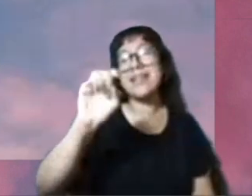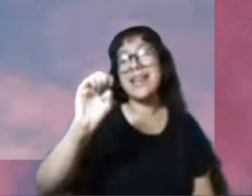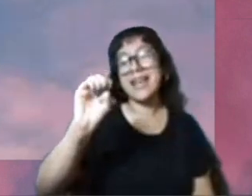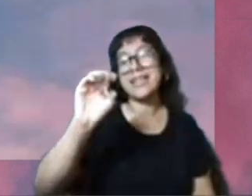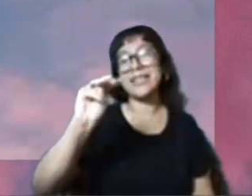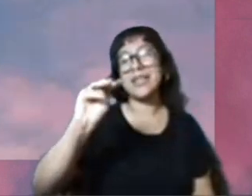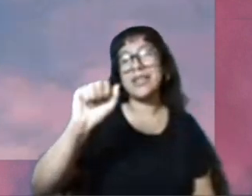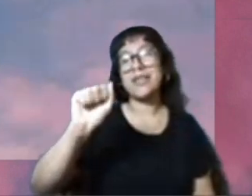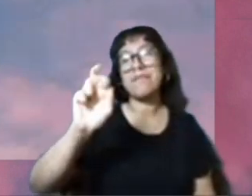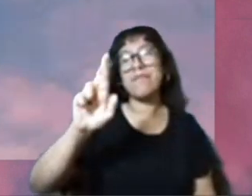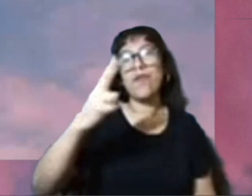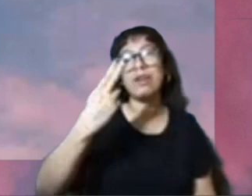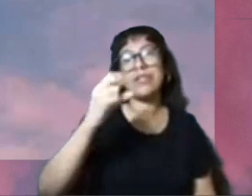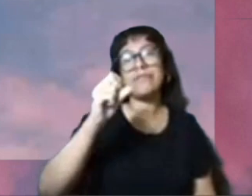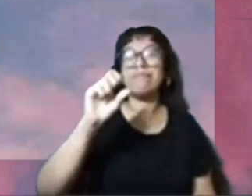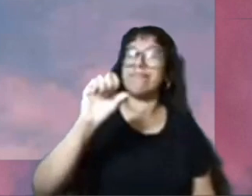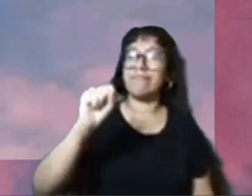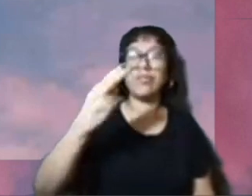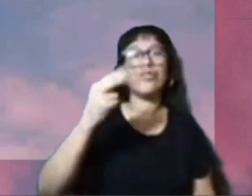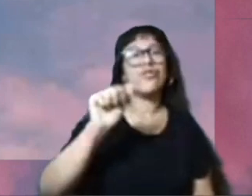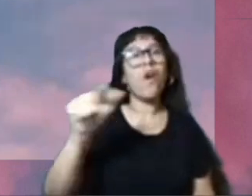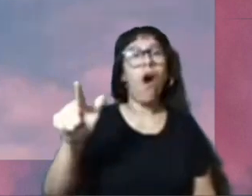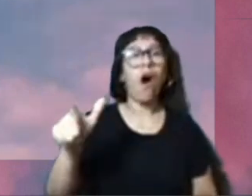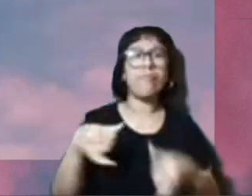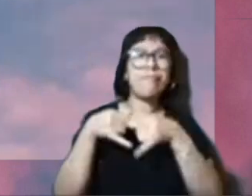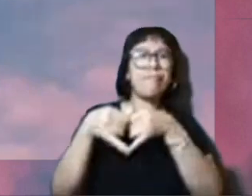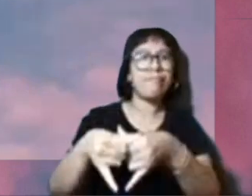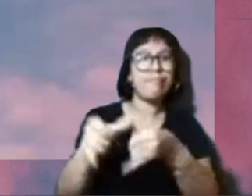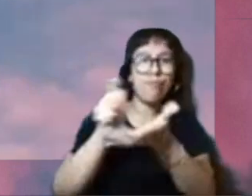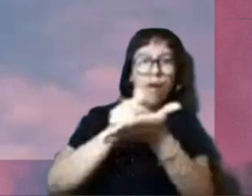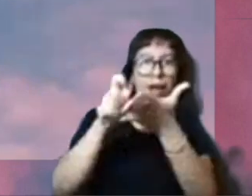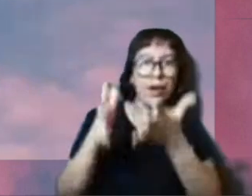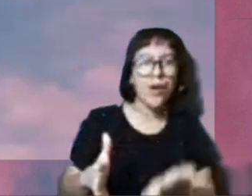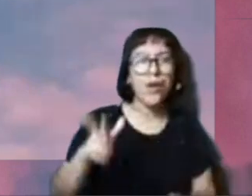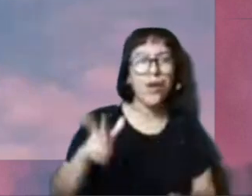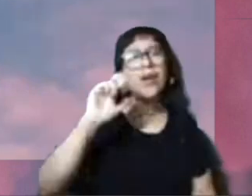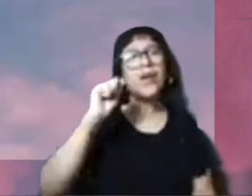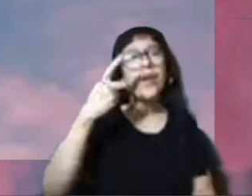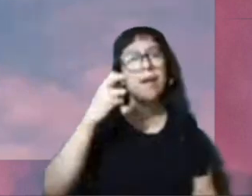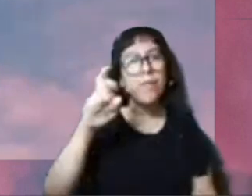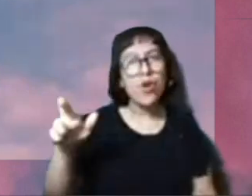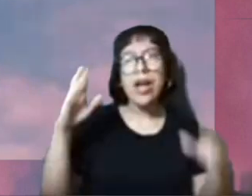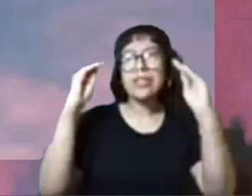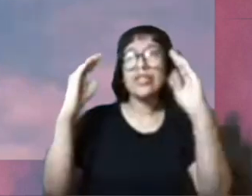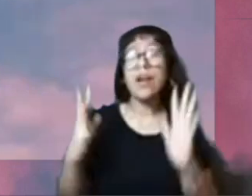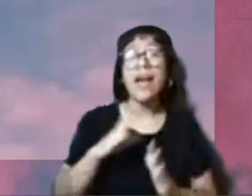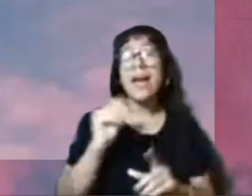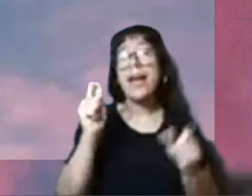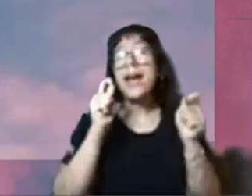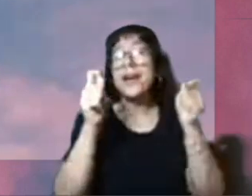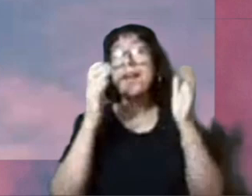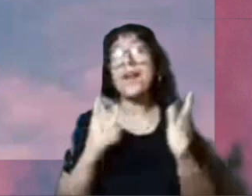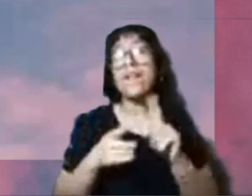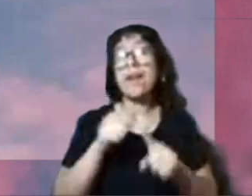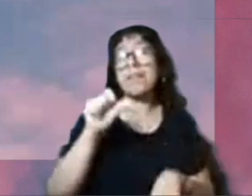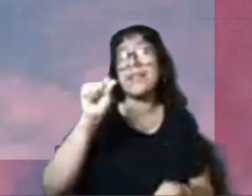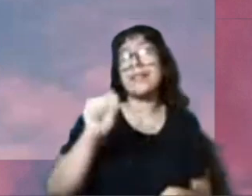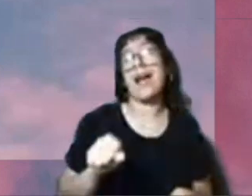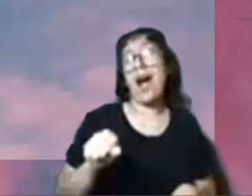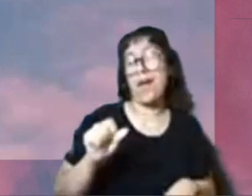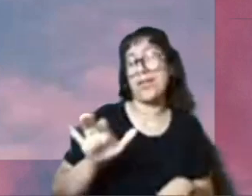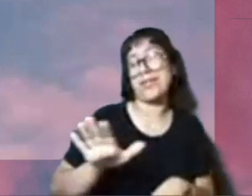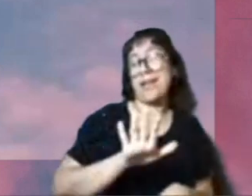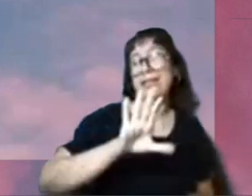Nate Marshall is an award-winning writer, rapper, educator, and editor from the South Side of